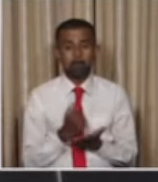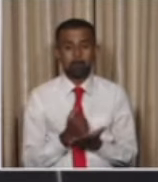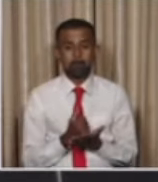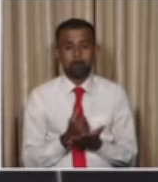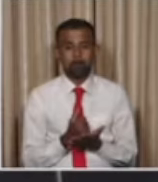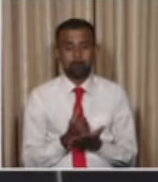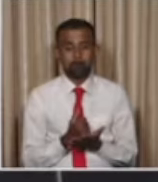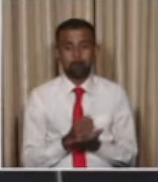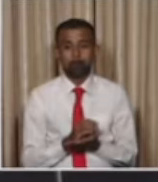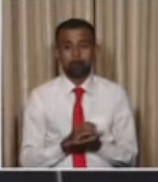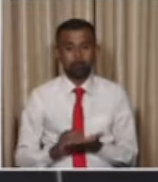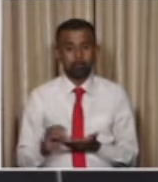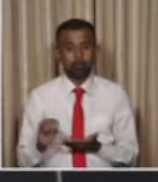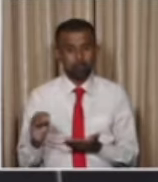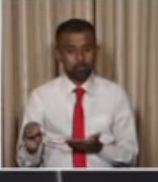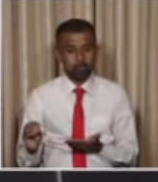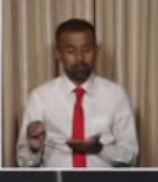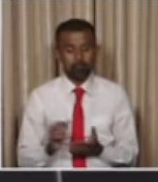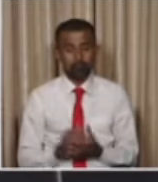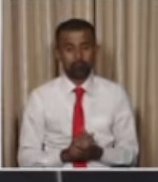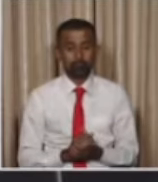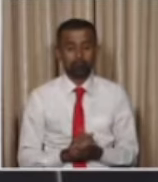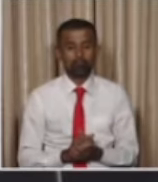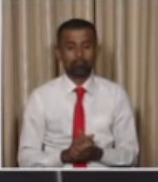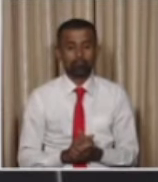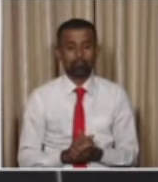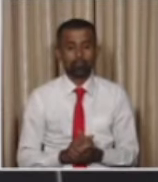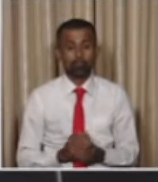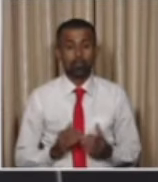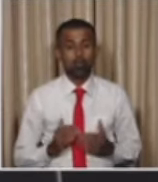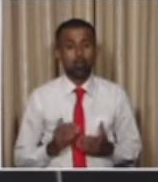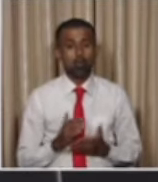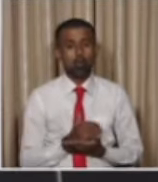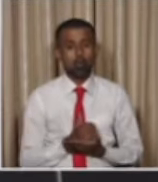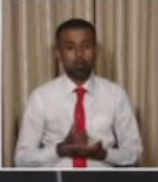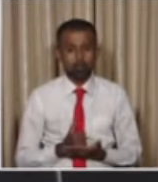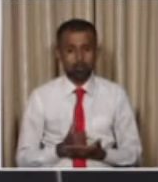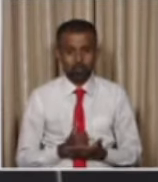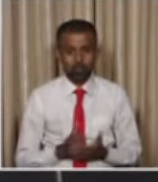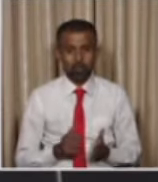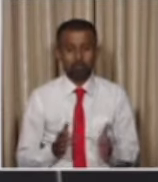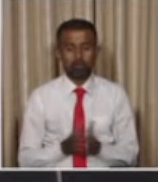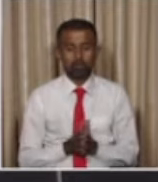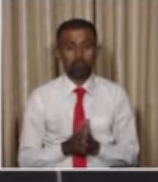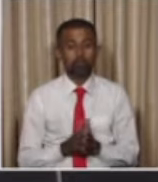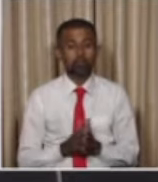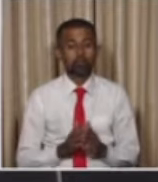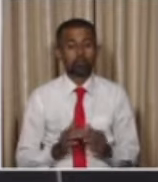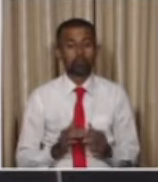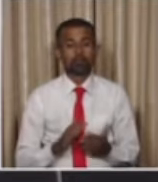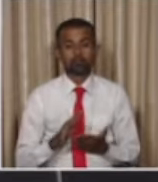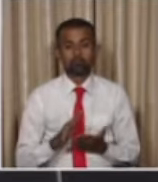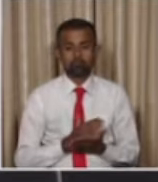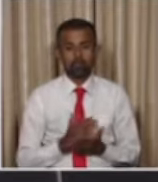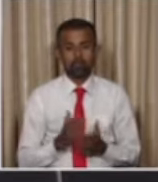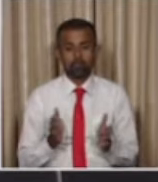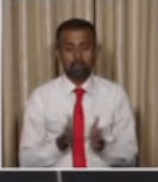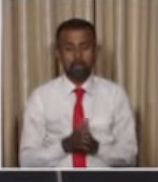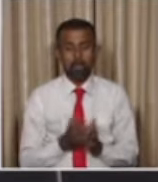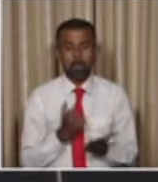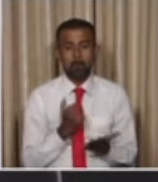financial stress as well. So with all these benefits, it is incumbent on the banks